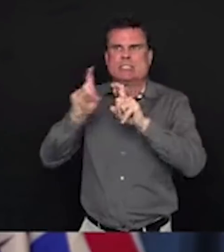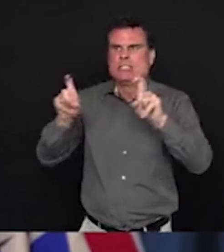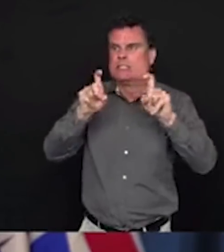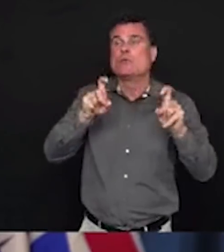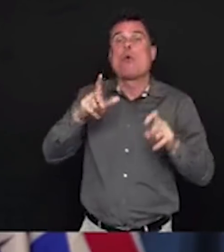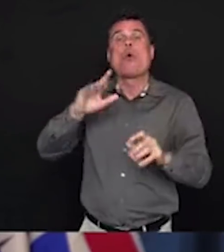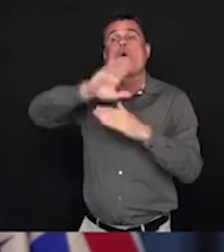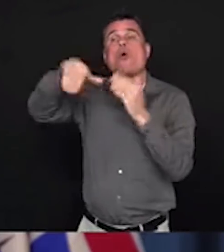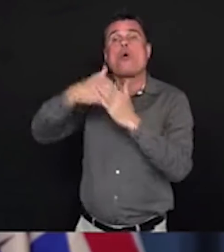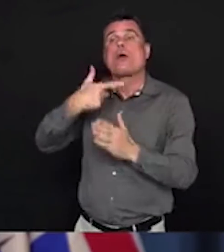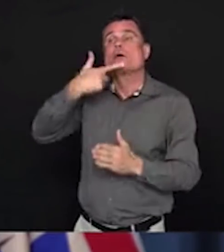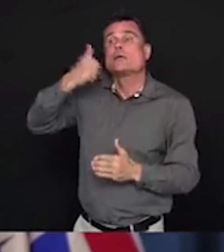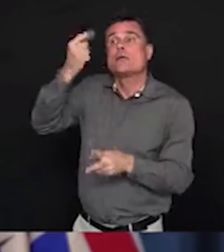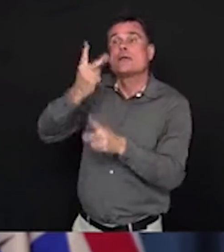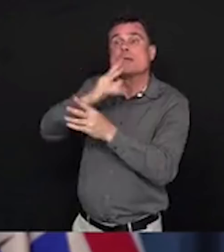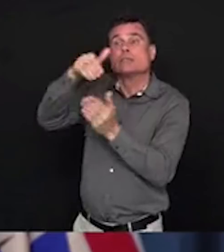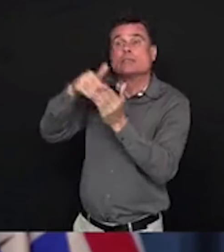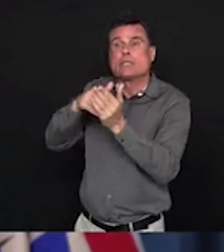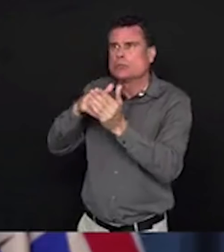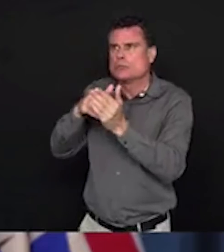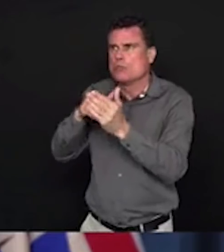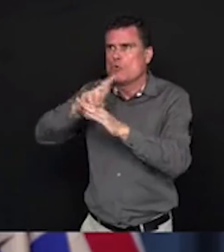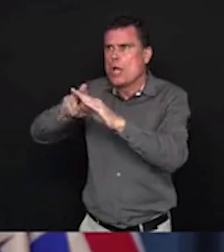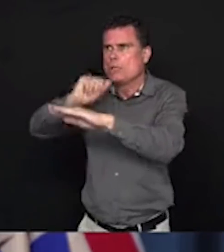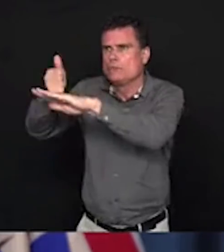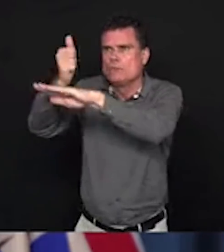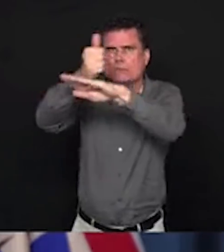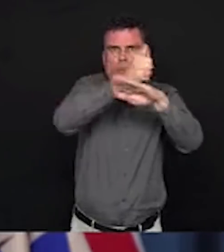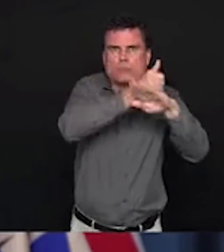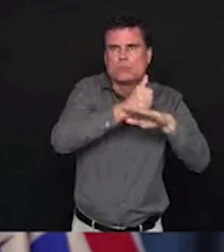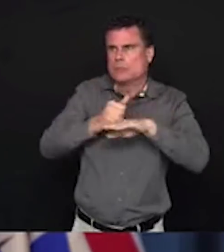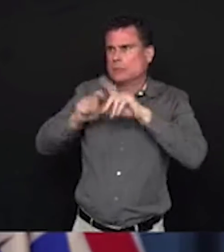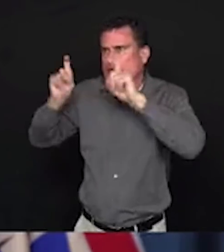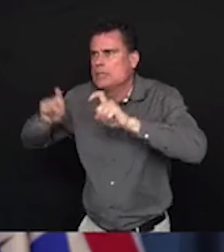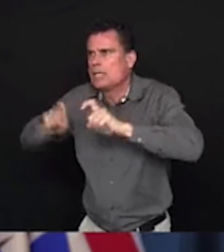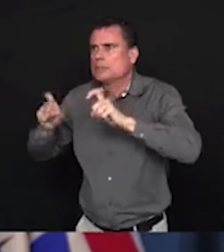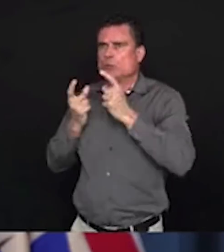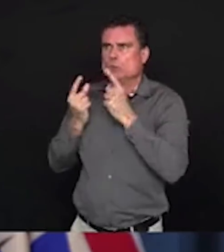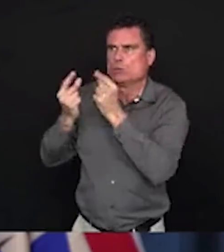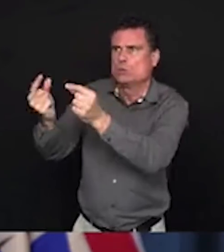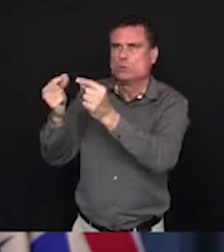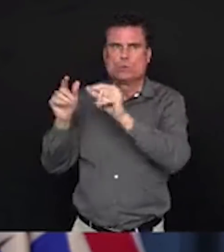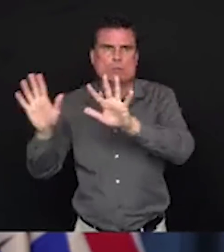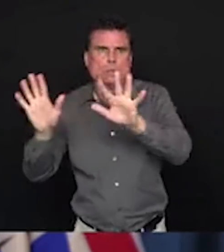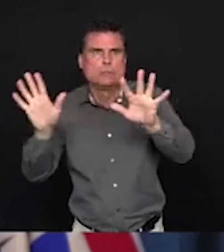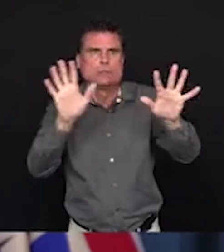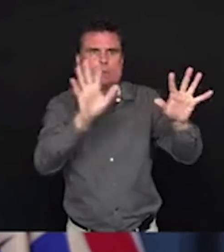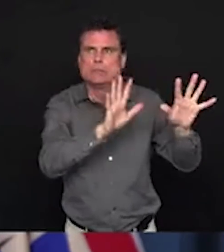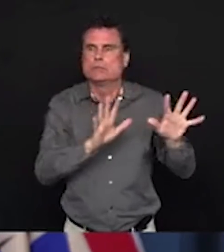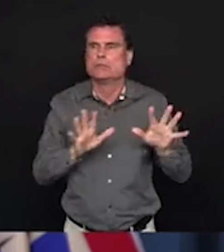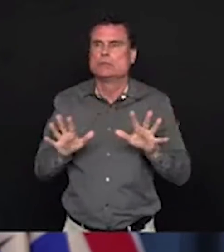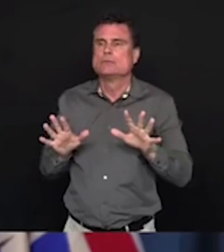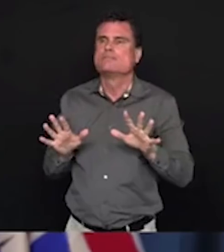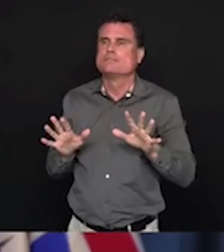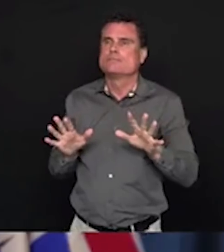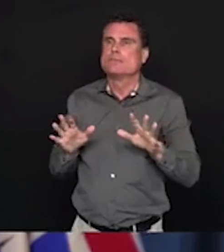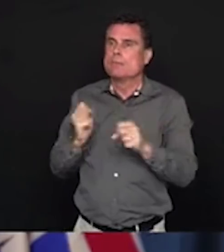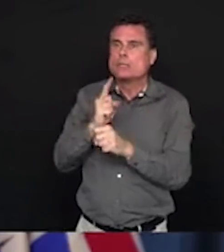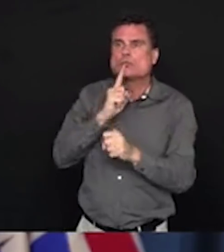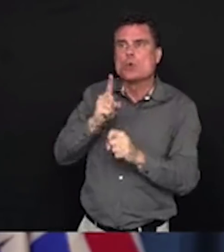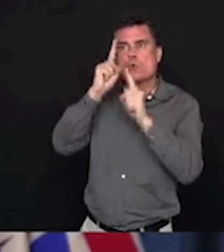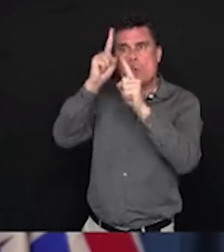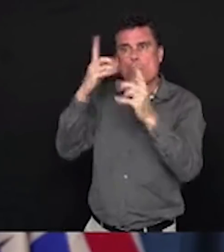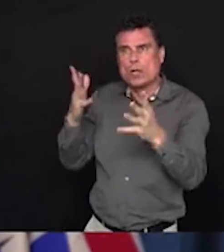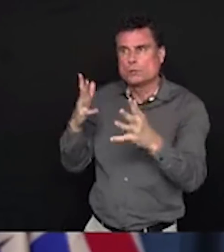healthcare workers not transferring between different facilities as frequently, and that is something we're doing across